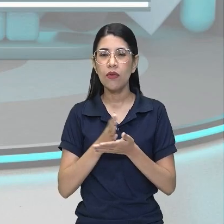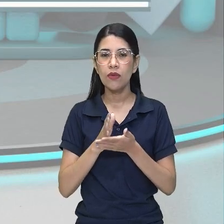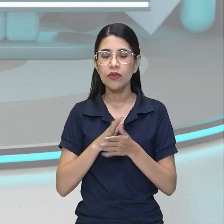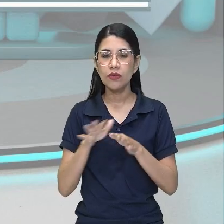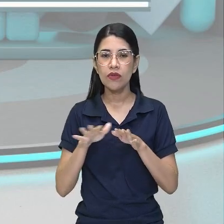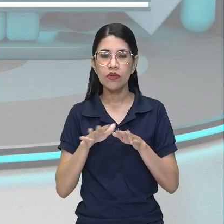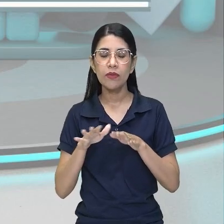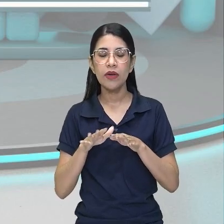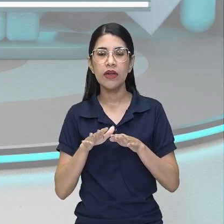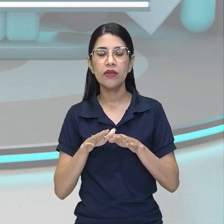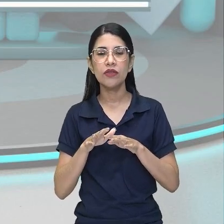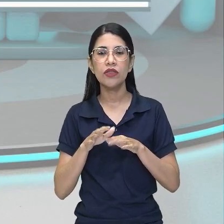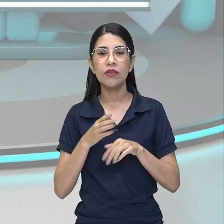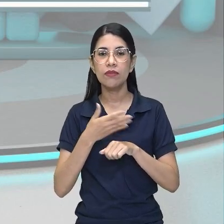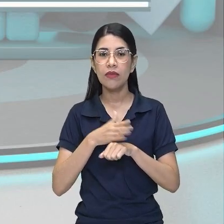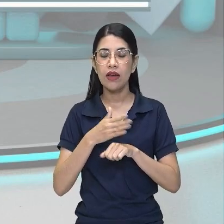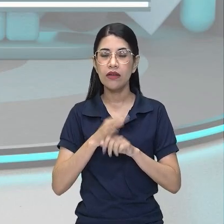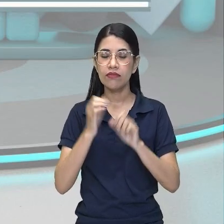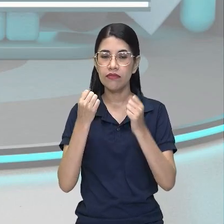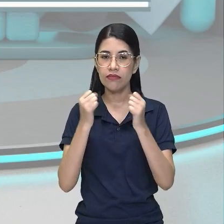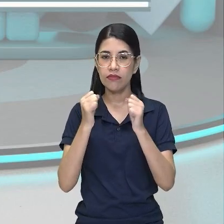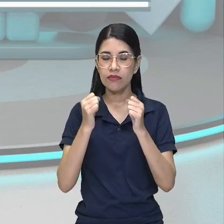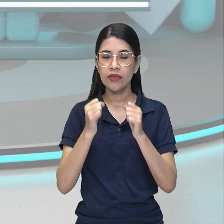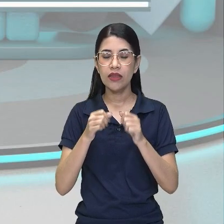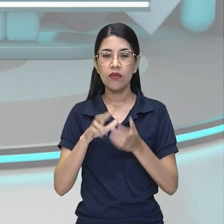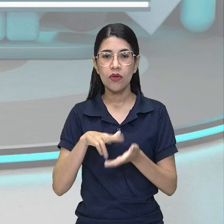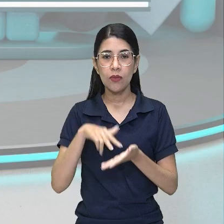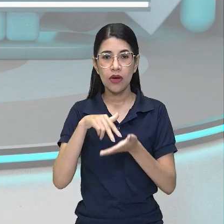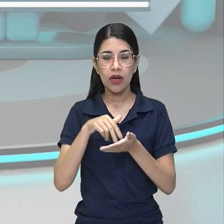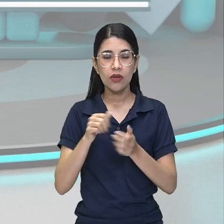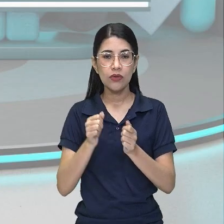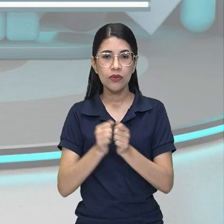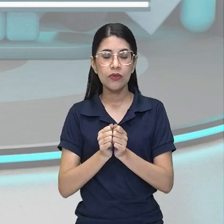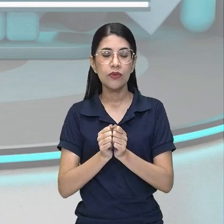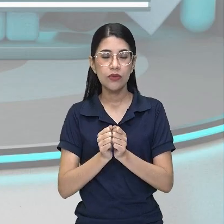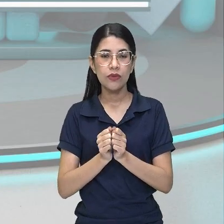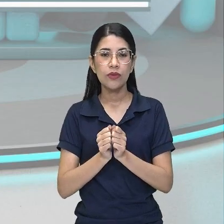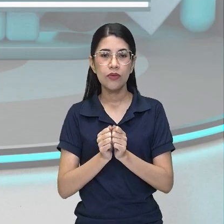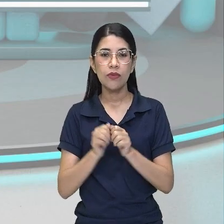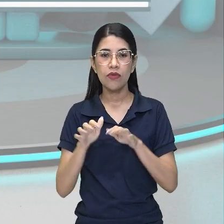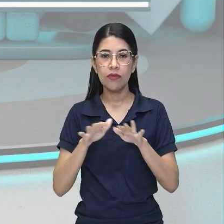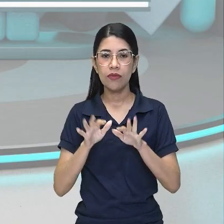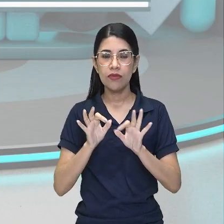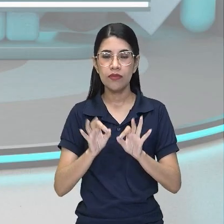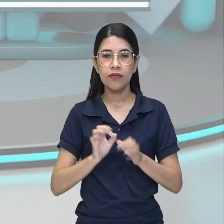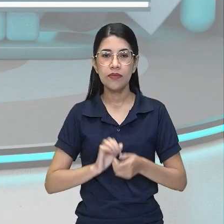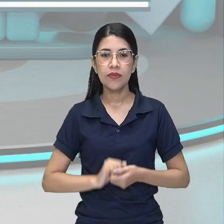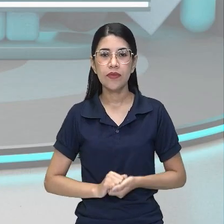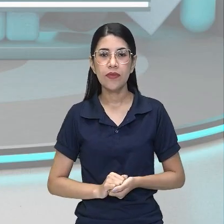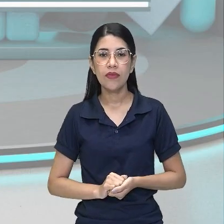de ginástica aeróbica. Então, todo mundo de pé aqui fazendo comigo os movimentos. Vamos lá.